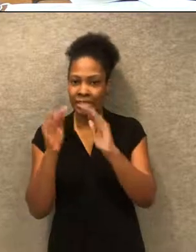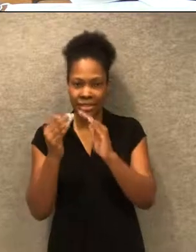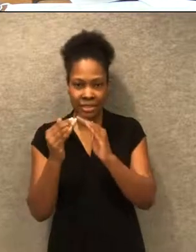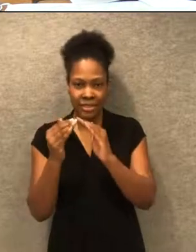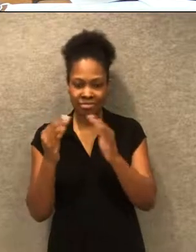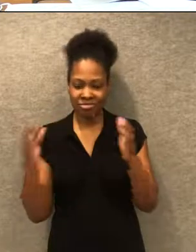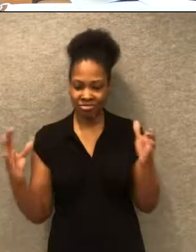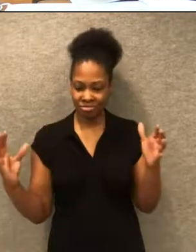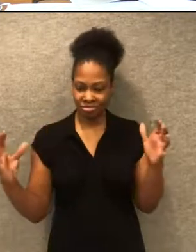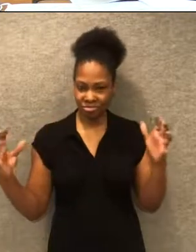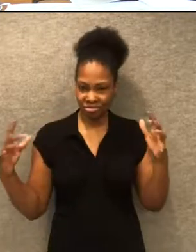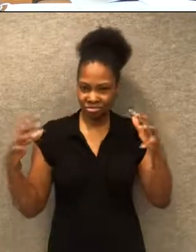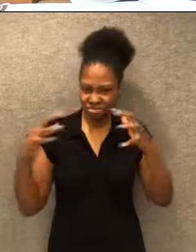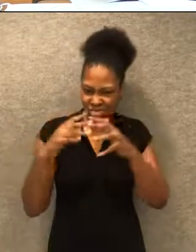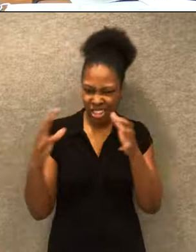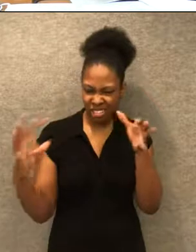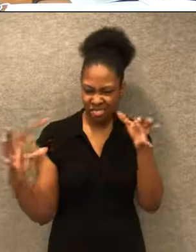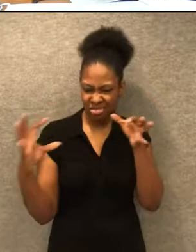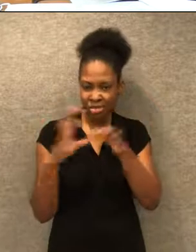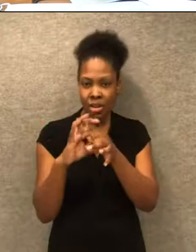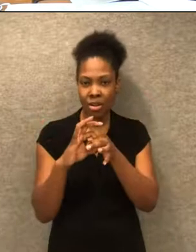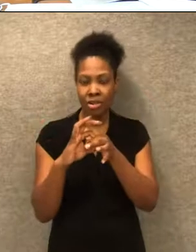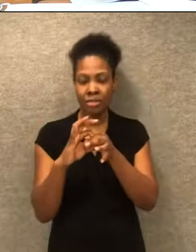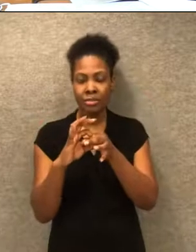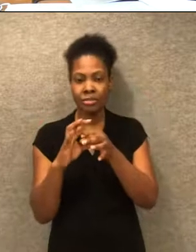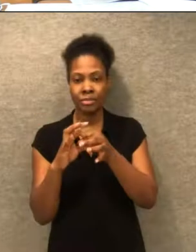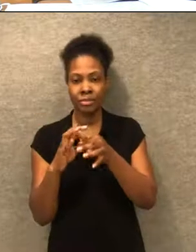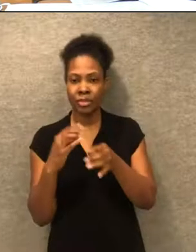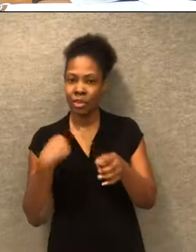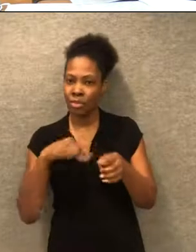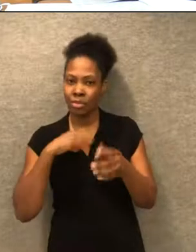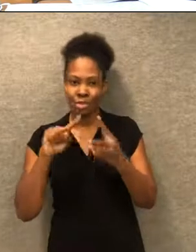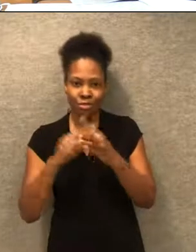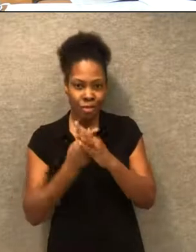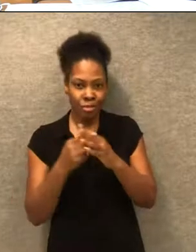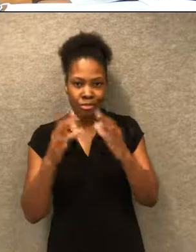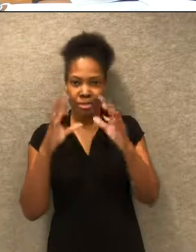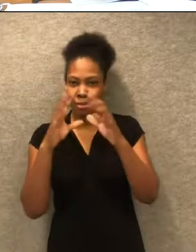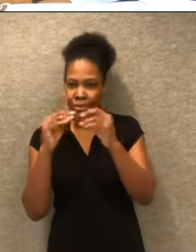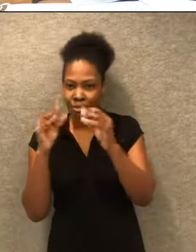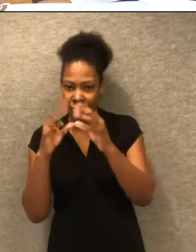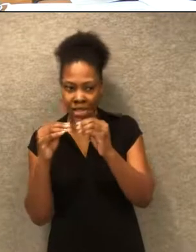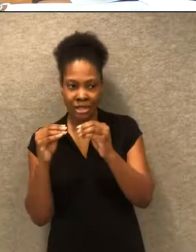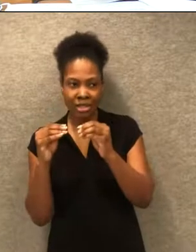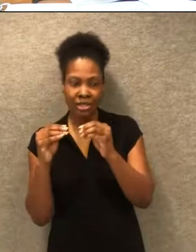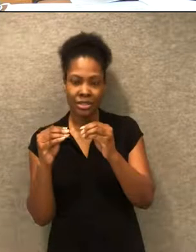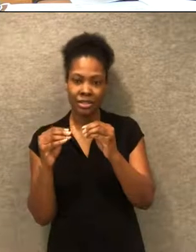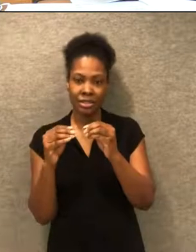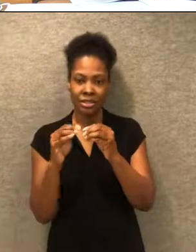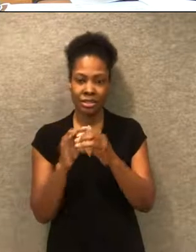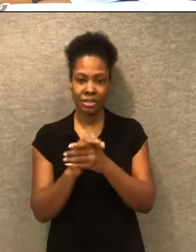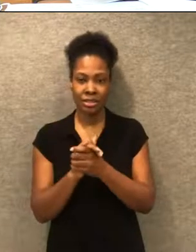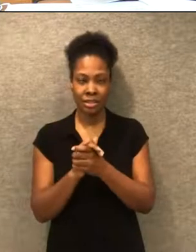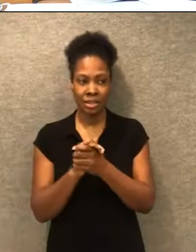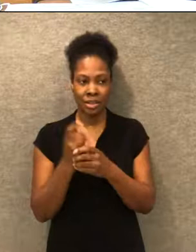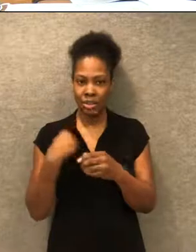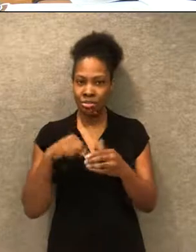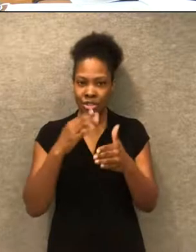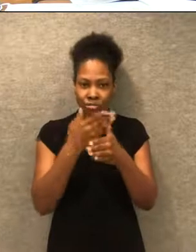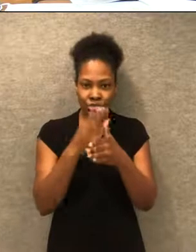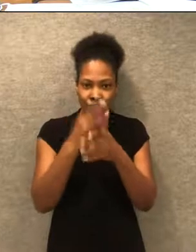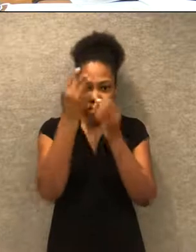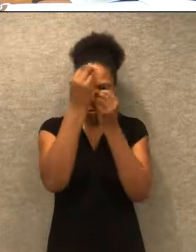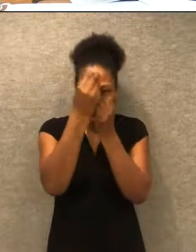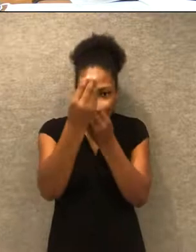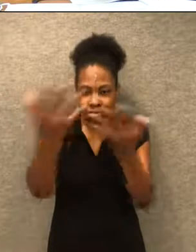together, and we put together these meetings, we put together had to share